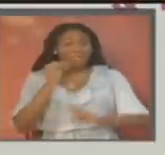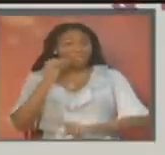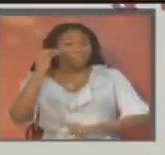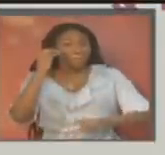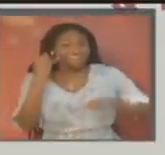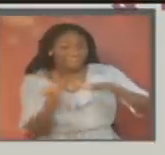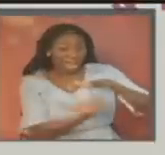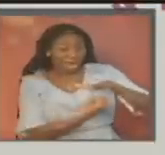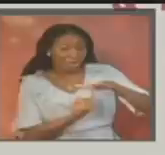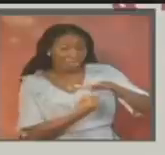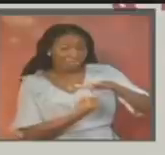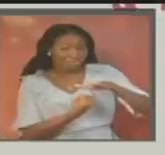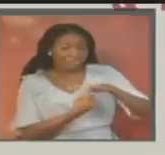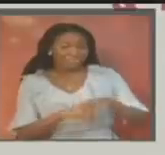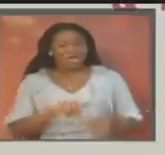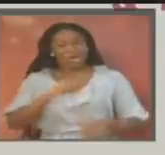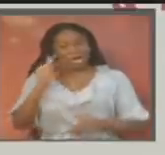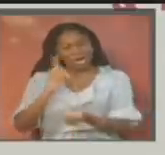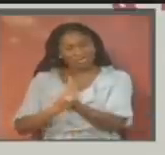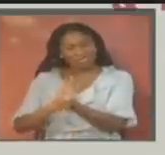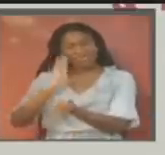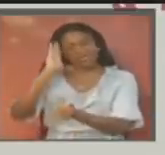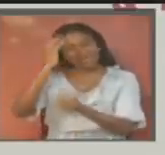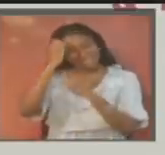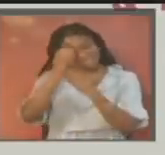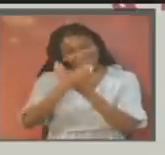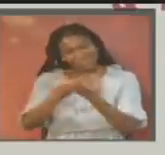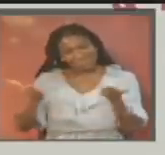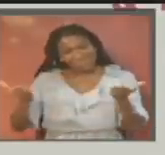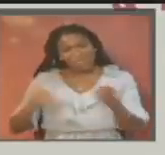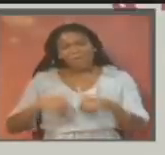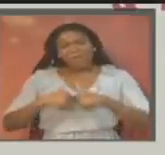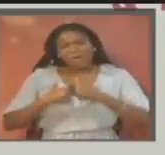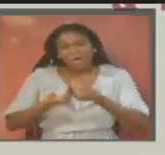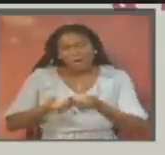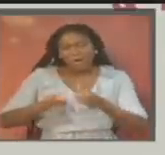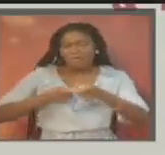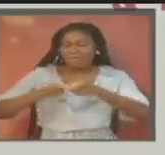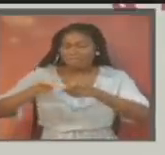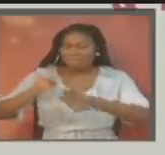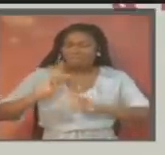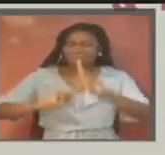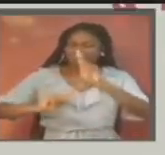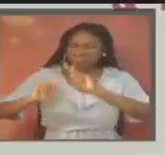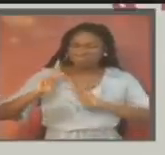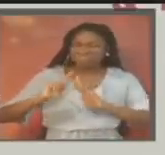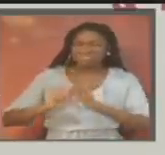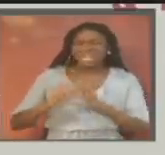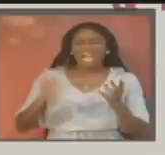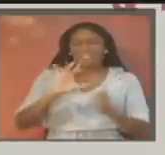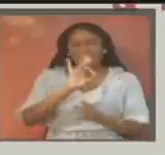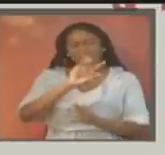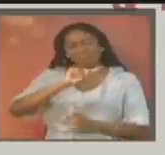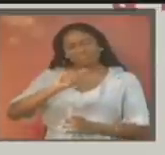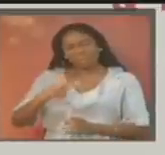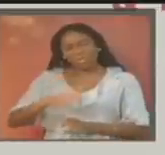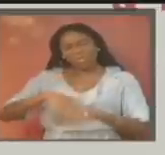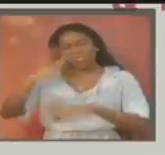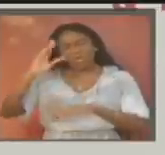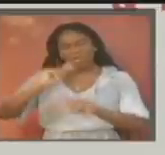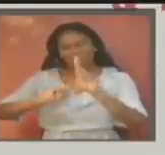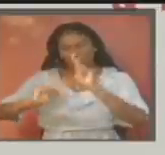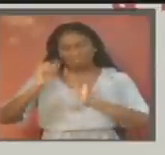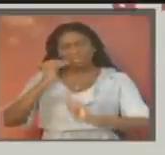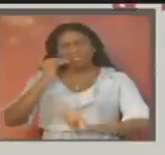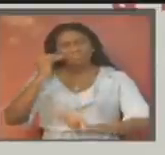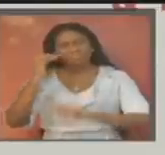isolation, Dr. St. Bernard will go into some detail as some home care tips later on, 8,330. We're looking at